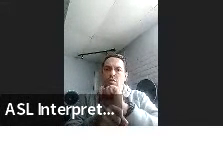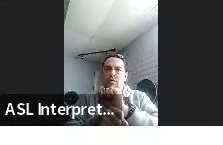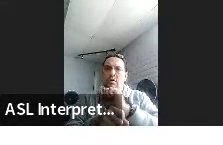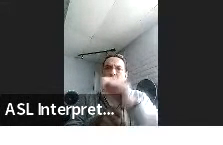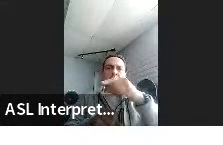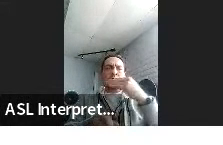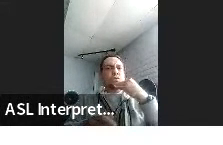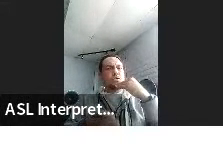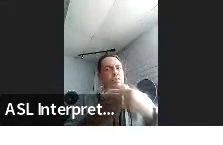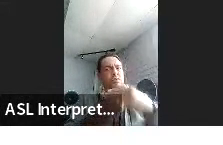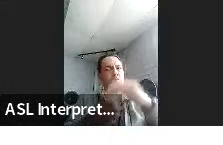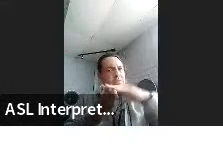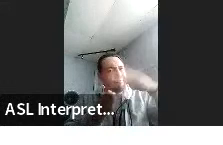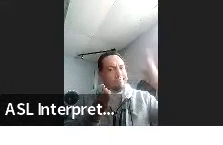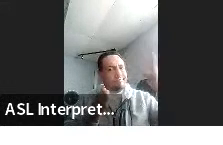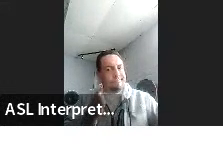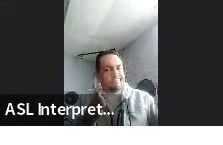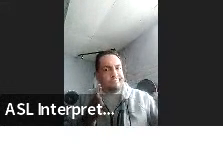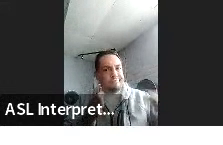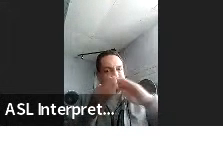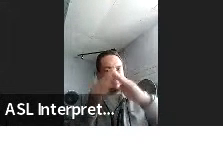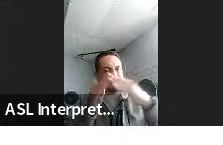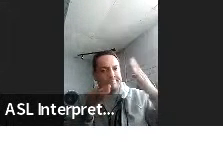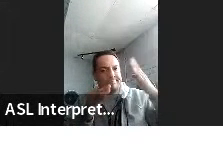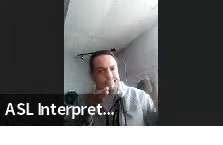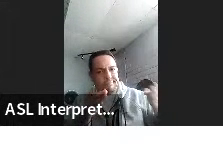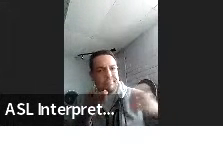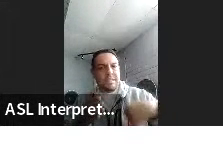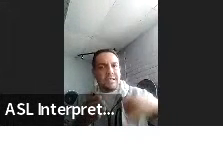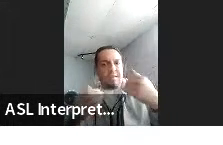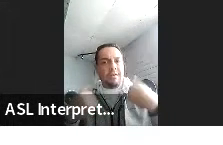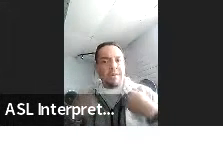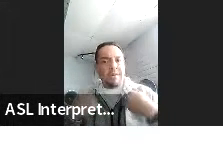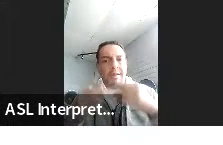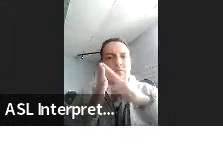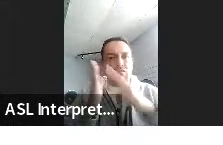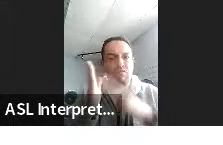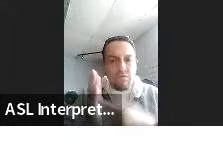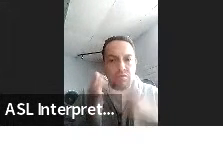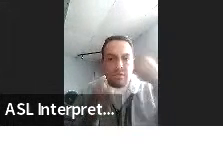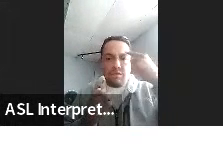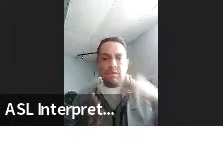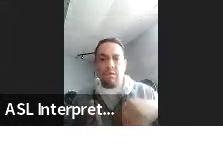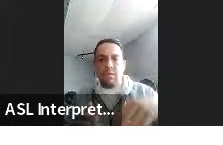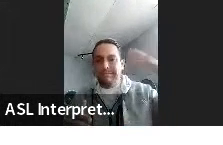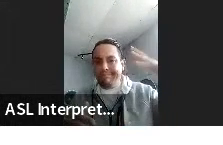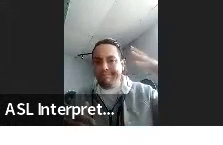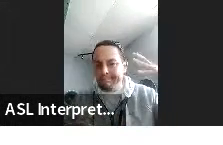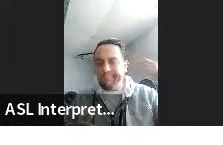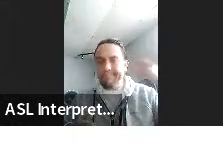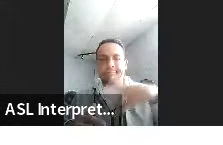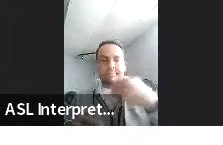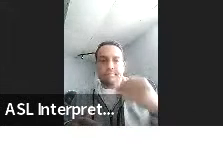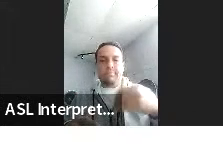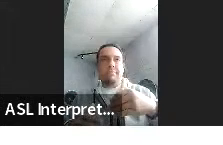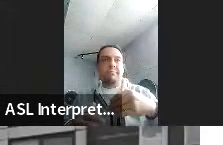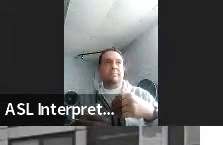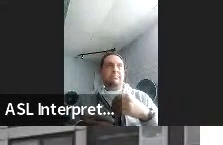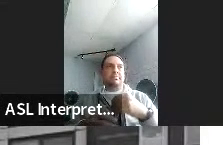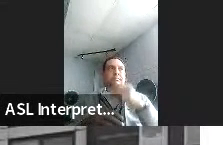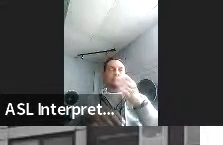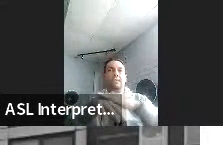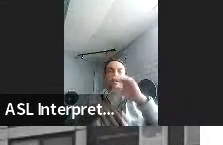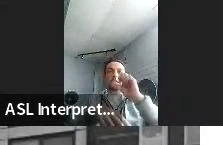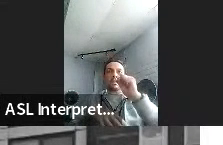and you would have rules maintaining noise, environment, and selling items not produced on site. Next slide, please.